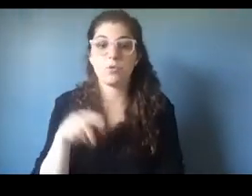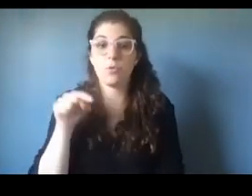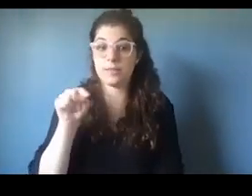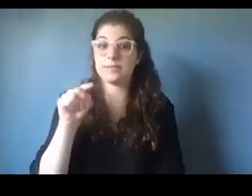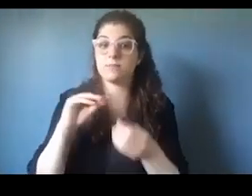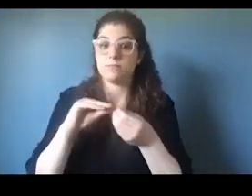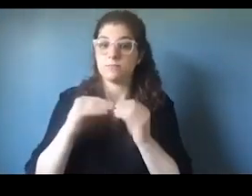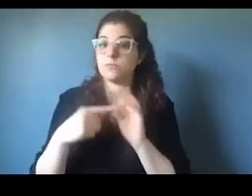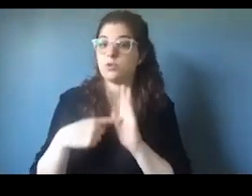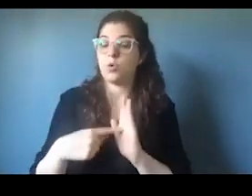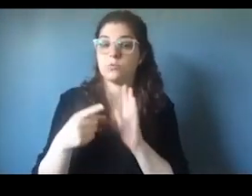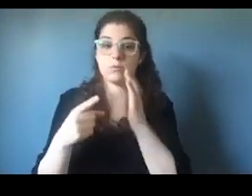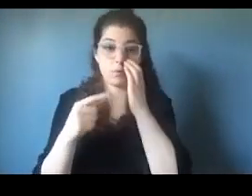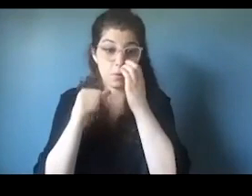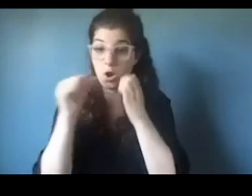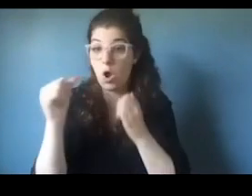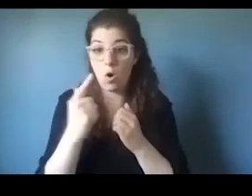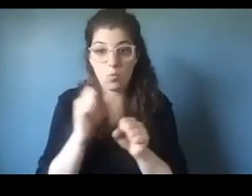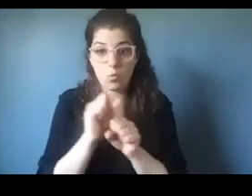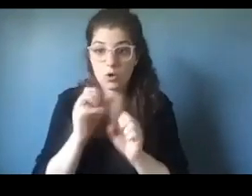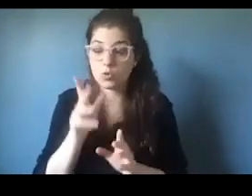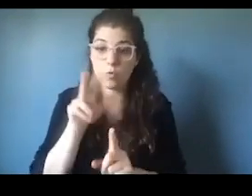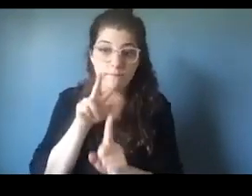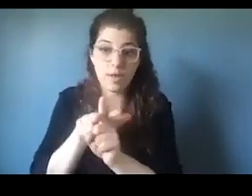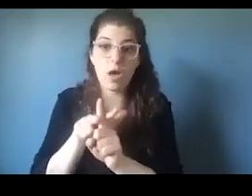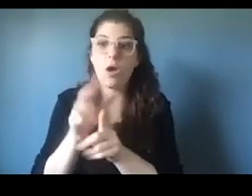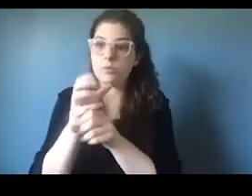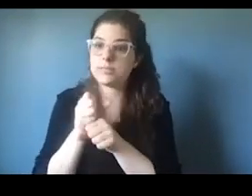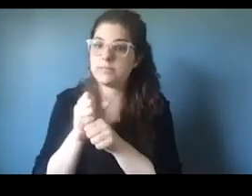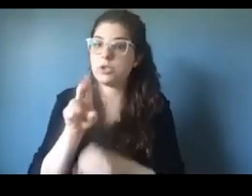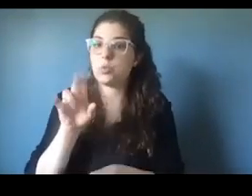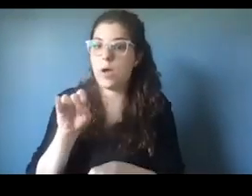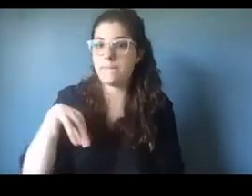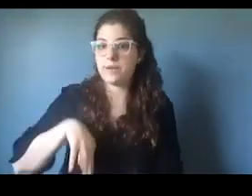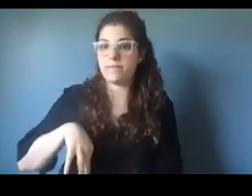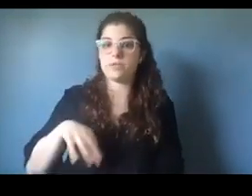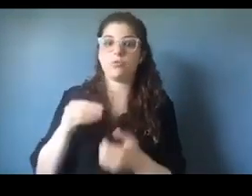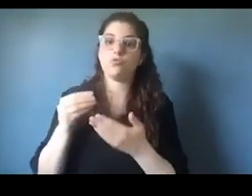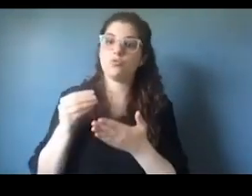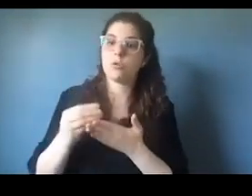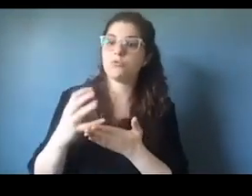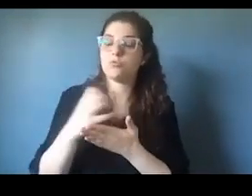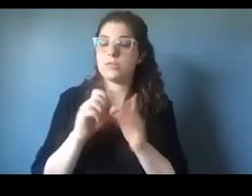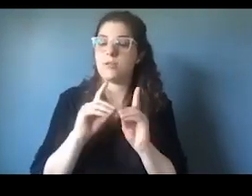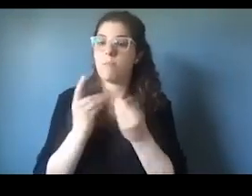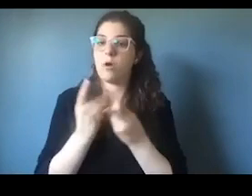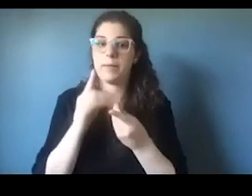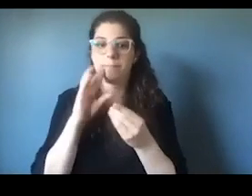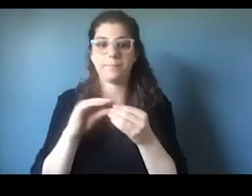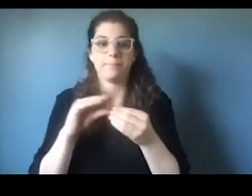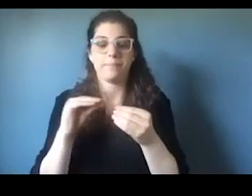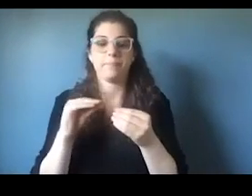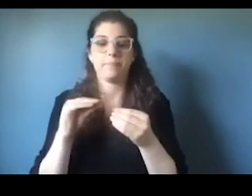that not all workers who file are receiving their UI benefits. So the Treasury Department estimates that